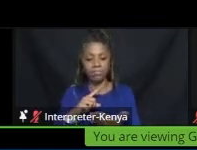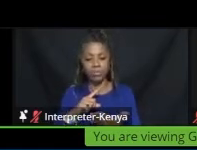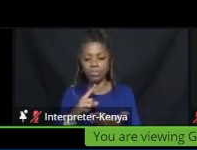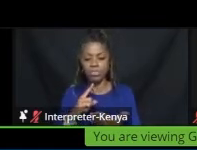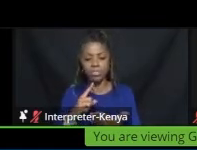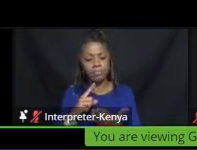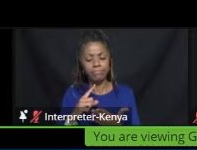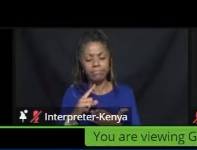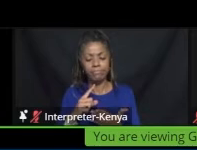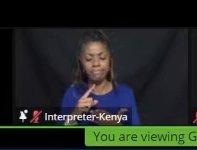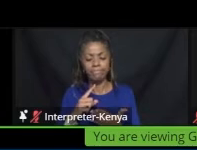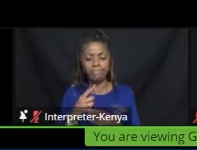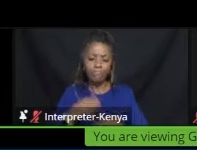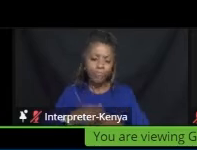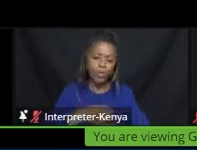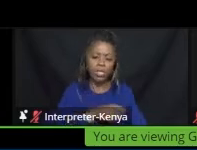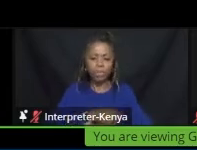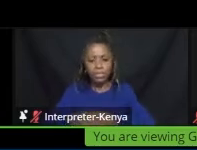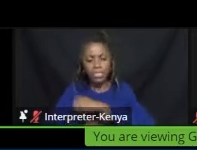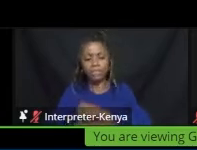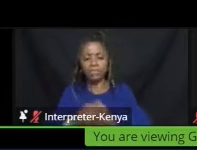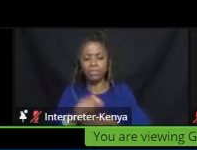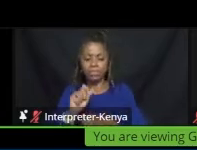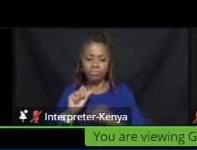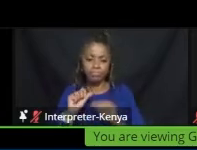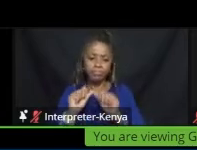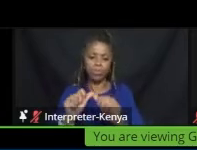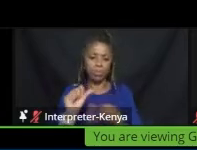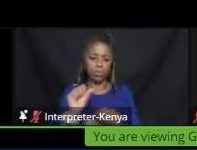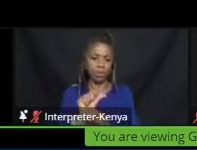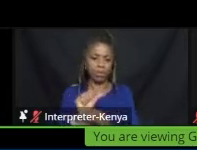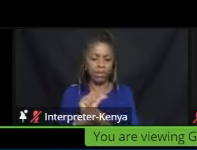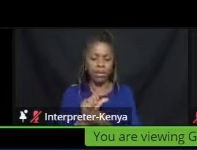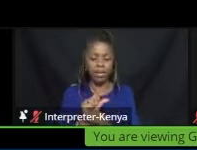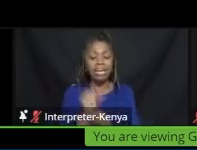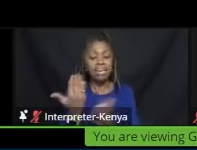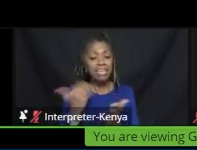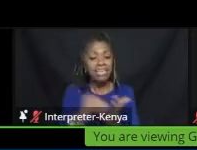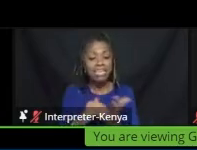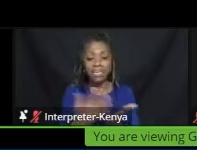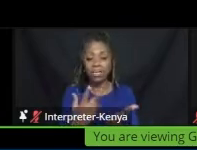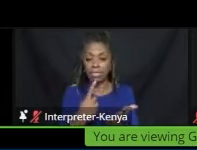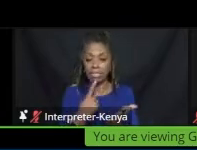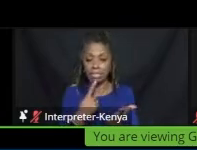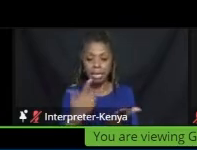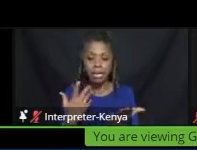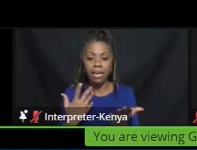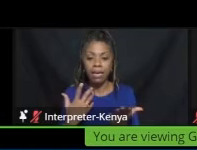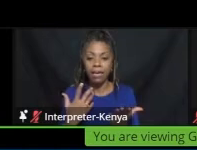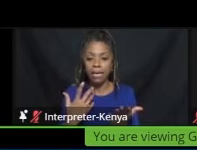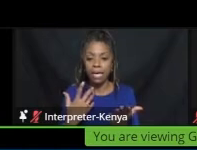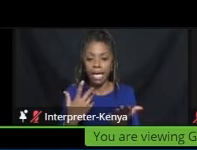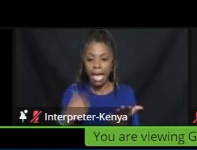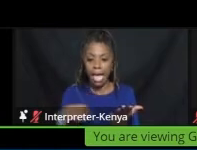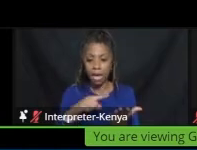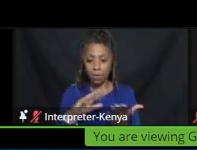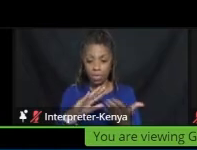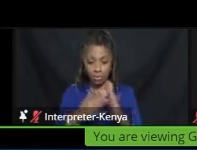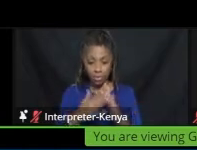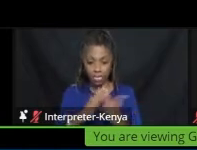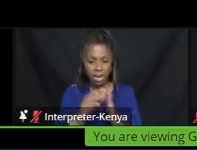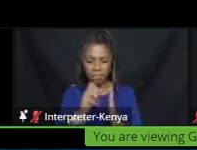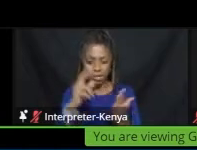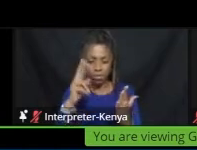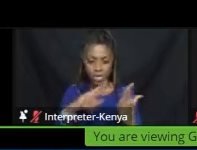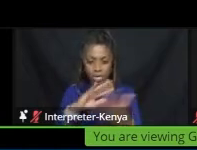such intensity and power. So I want to highlight again our community agreements, and I won't read each of them,